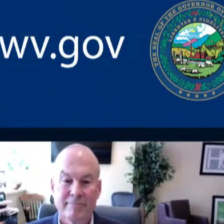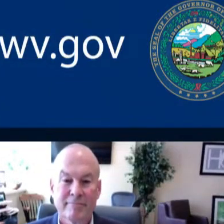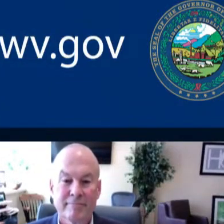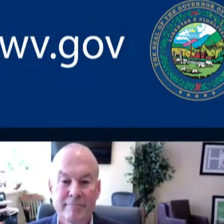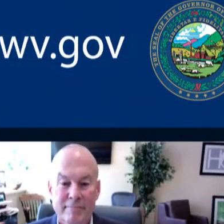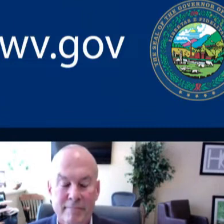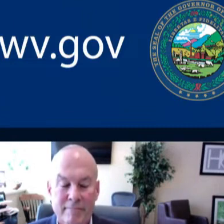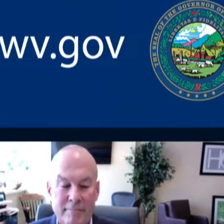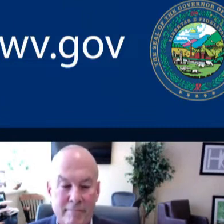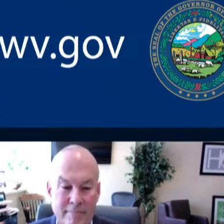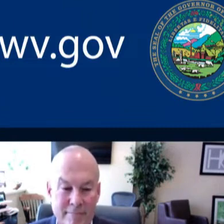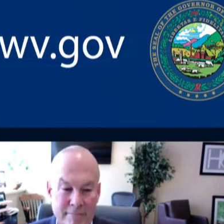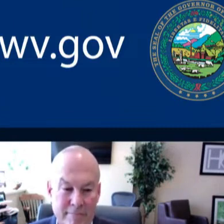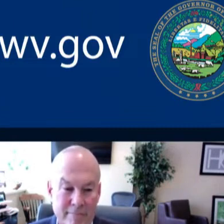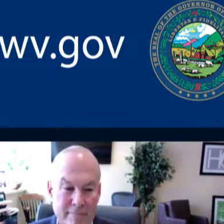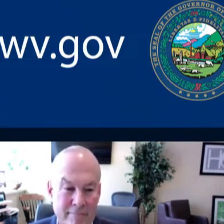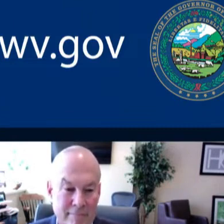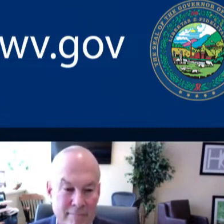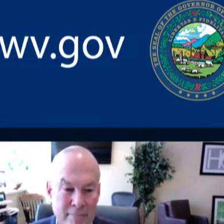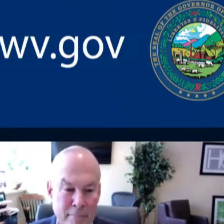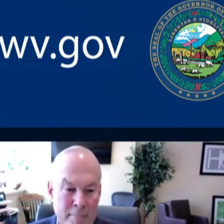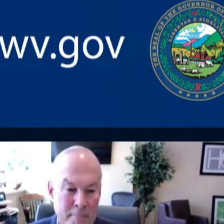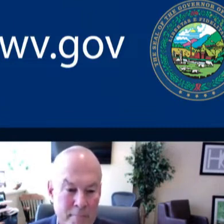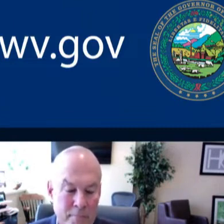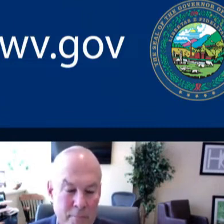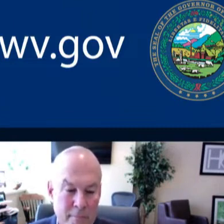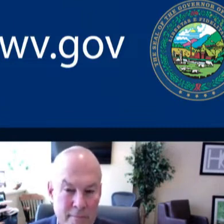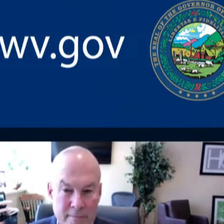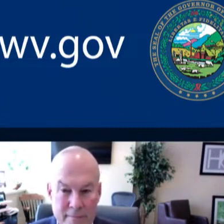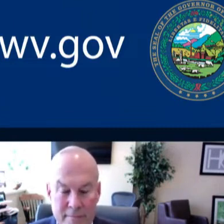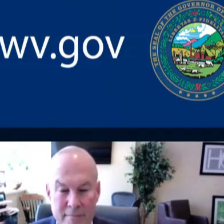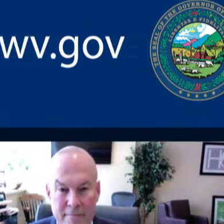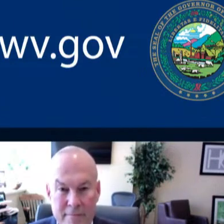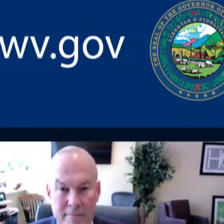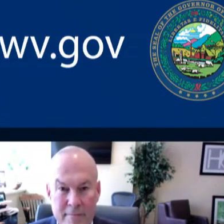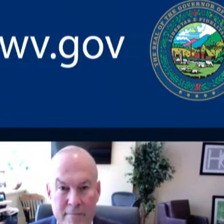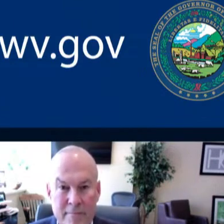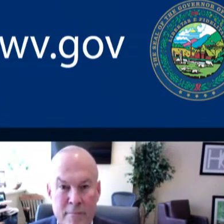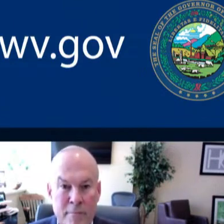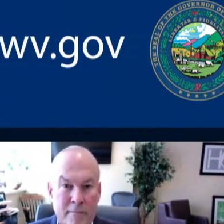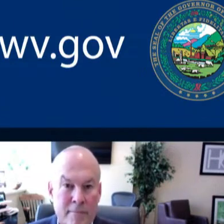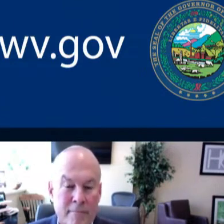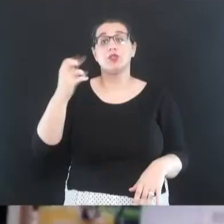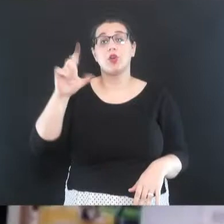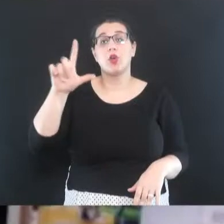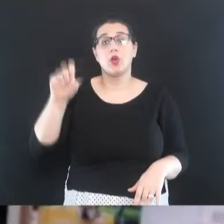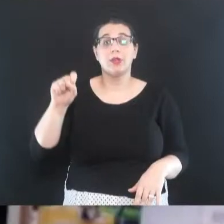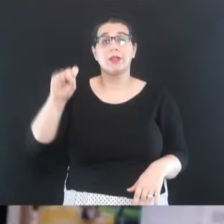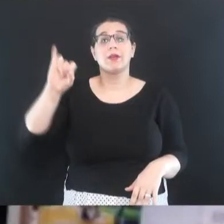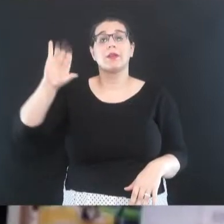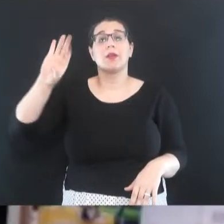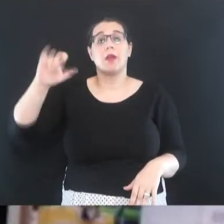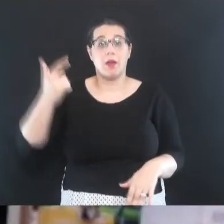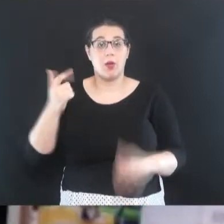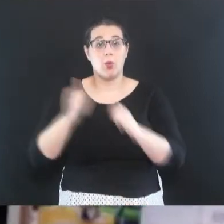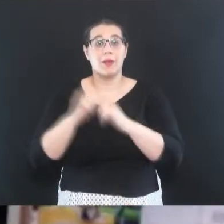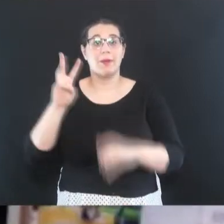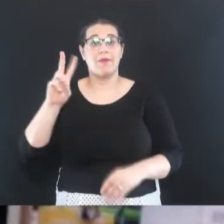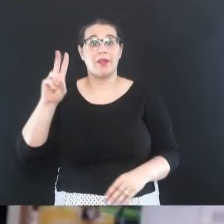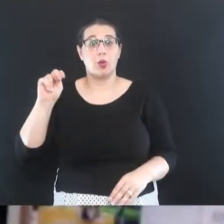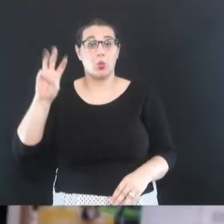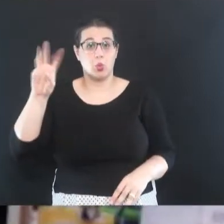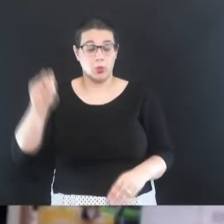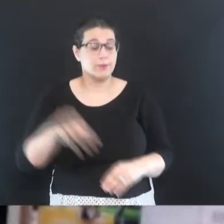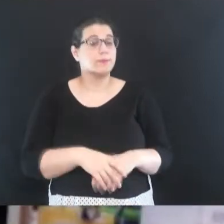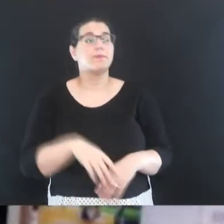from members of the media. The first today from Charles Young with WV News. Hi, this is Charles Young with WV News. General